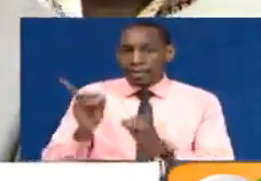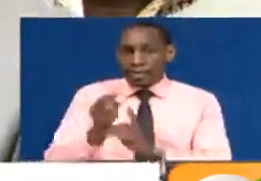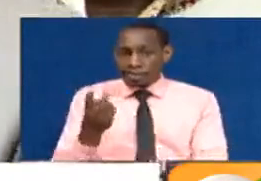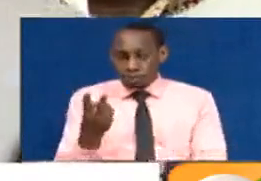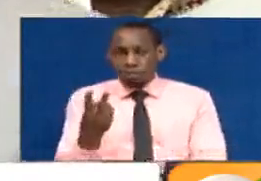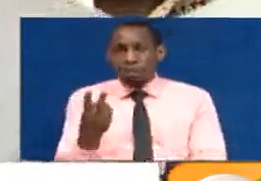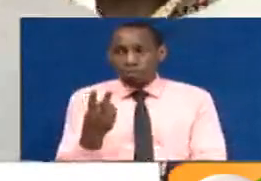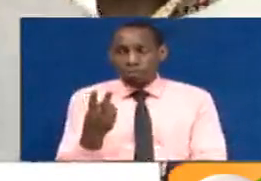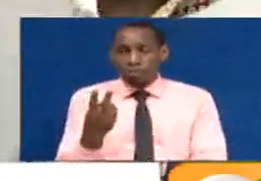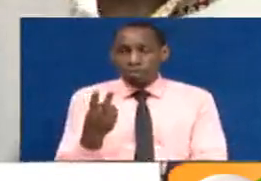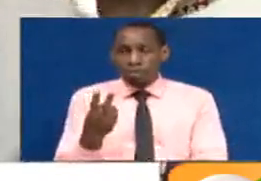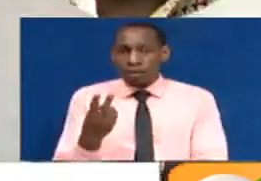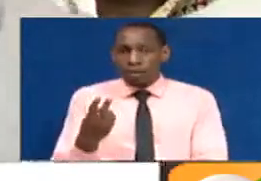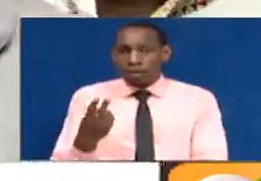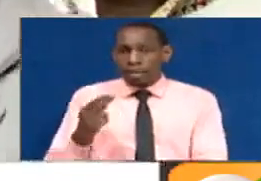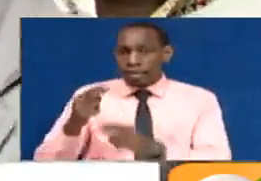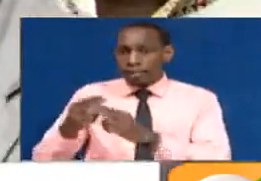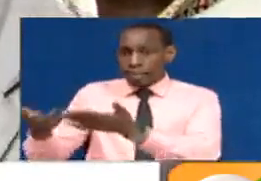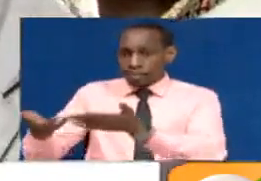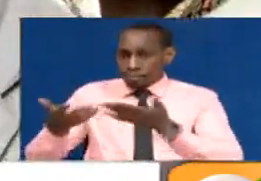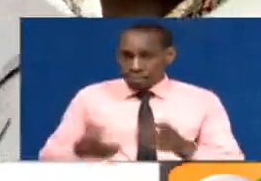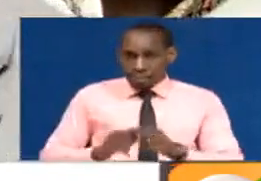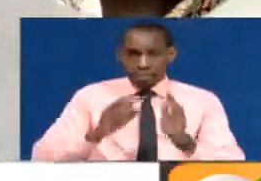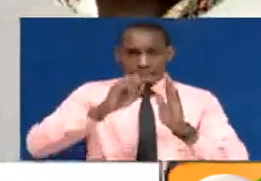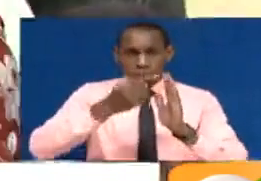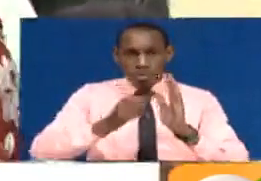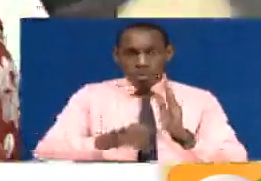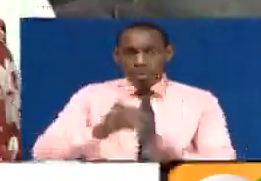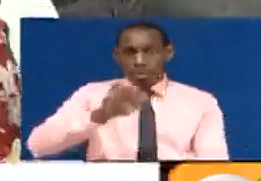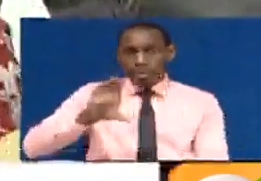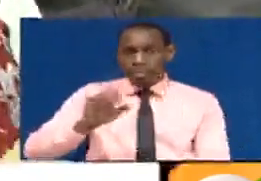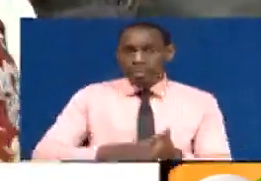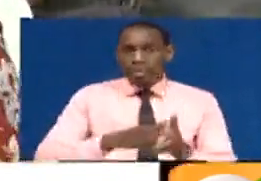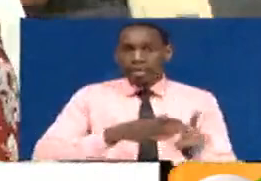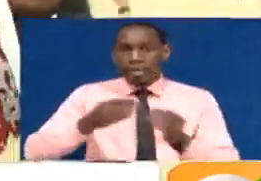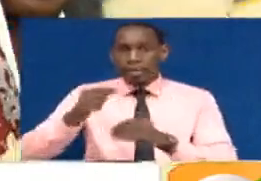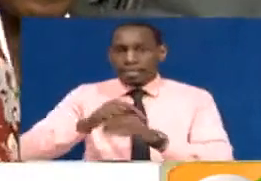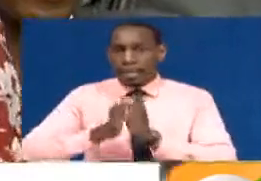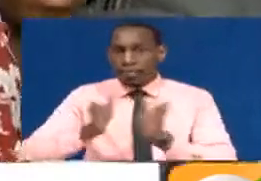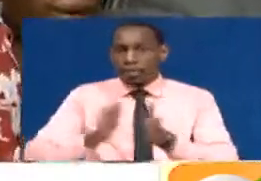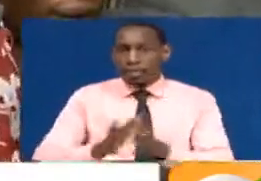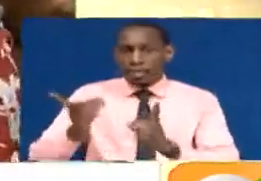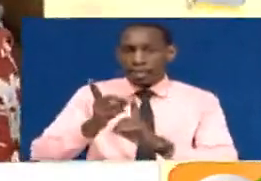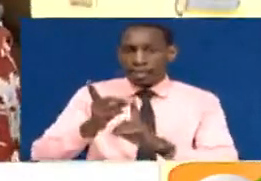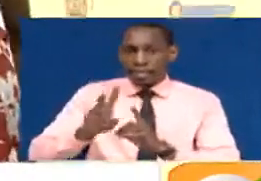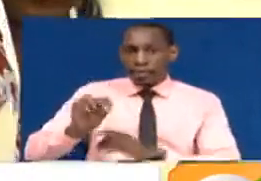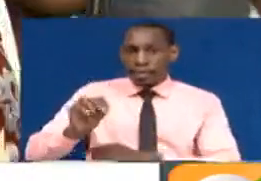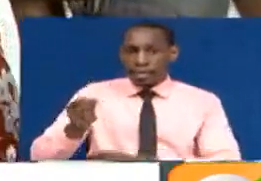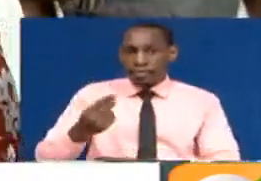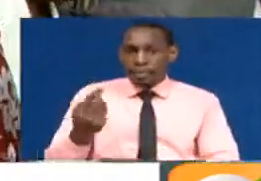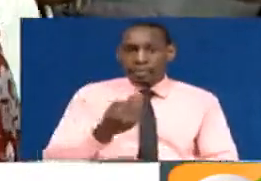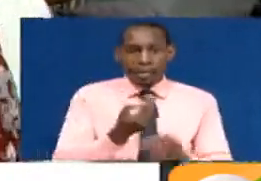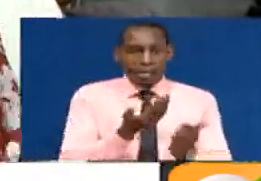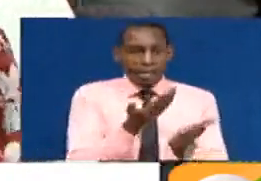2. Waitishe hiyo majina na waweke hapa kwa list ya IEBC. Ilienda huko wakati walifungua on 20th April,